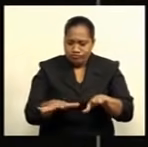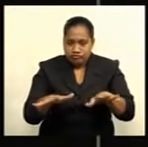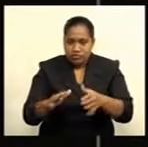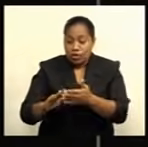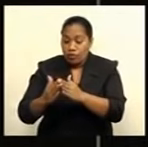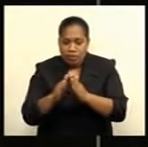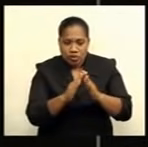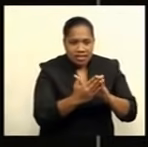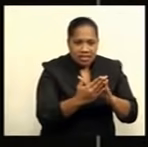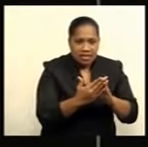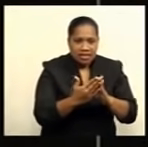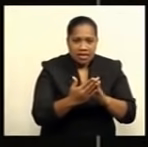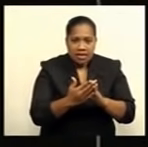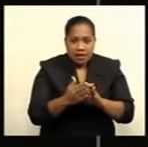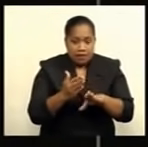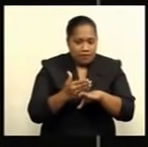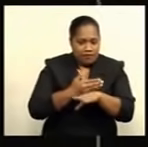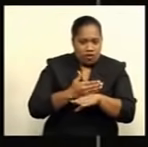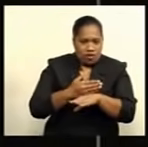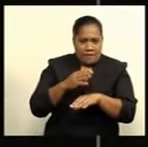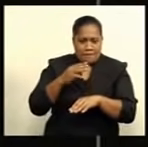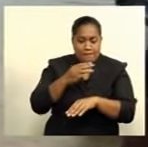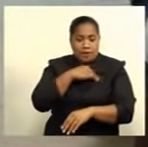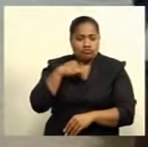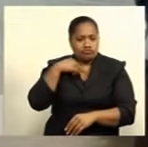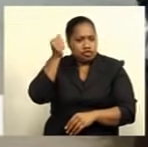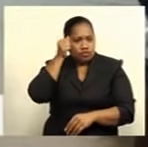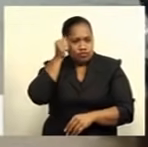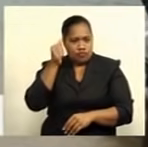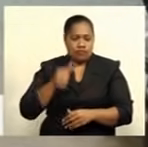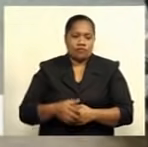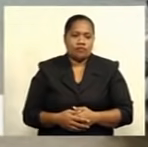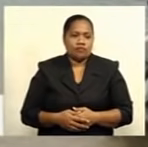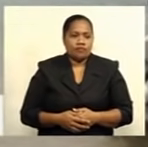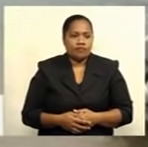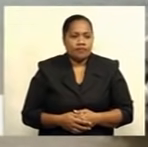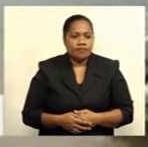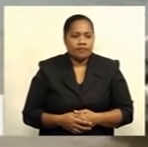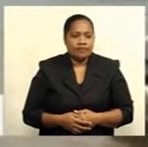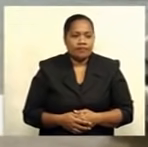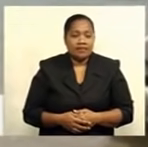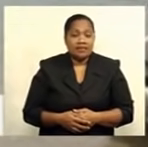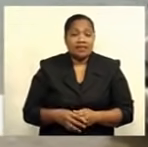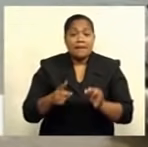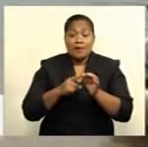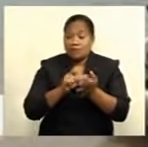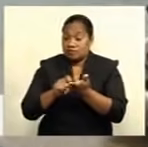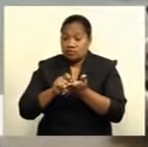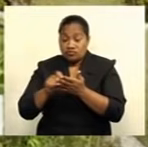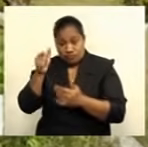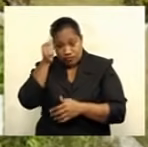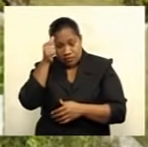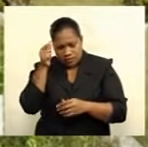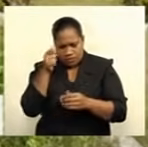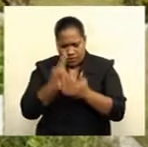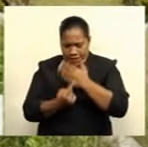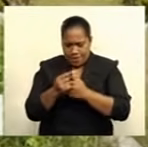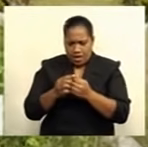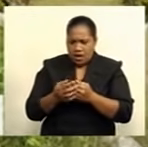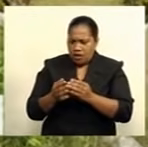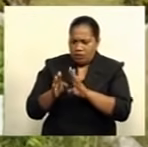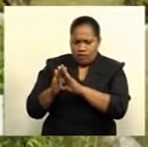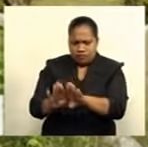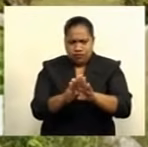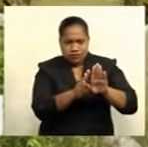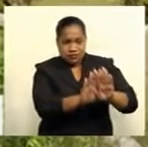the ministry became aware. Kritika Kumar reports. The Permanent Secretary says movement restrictions and targeted village lockdowns for